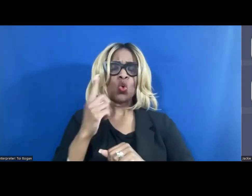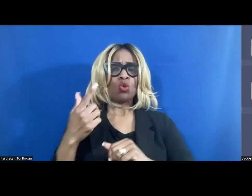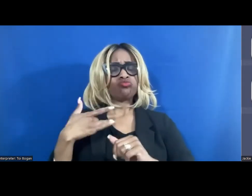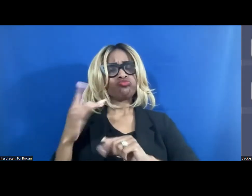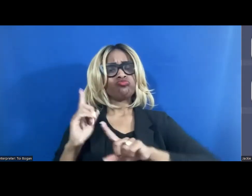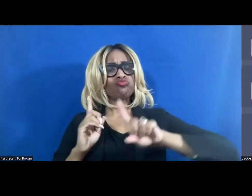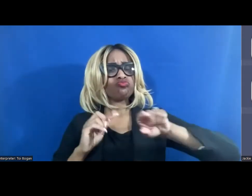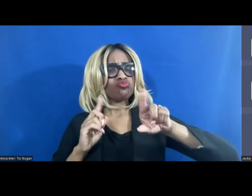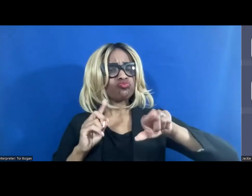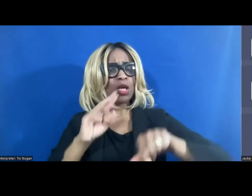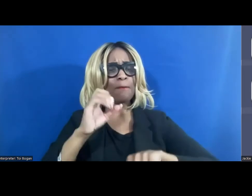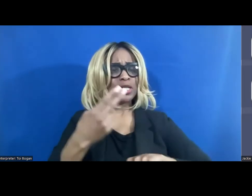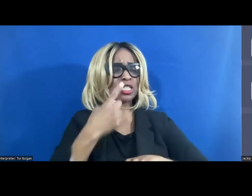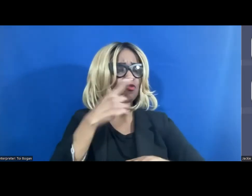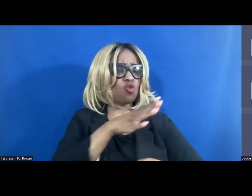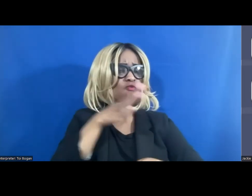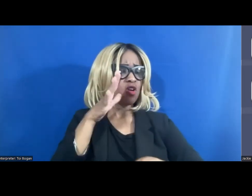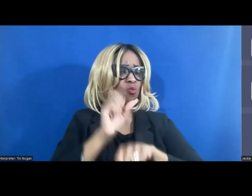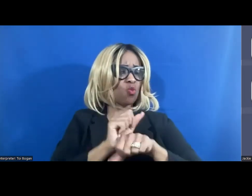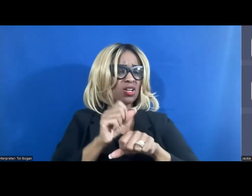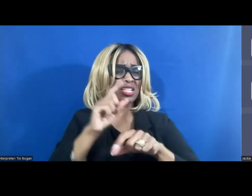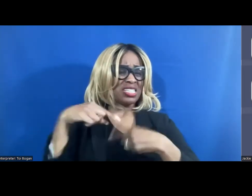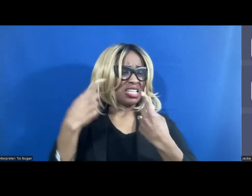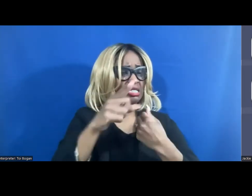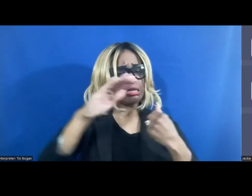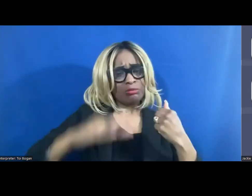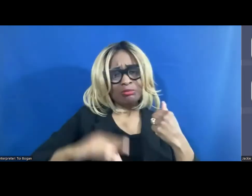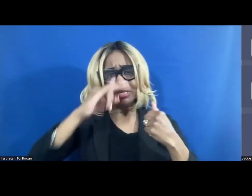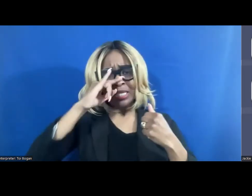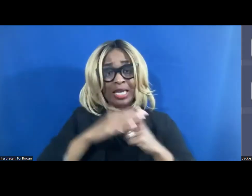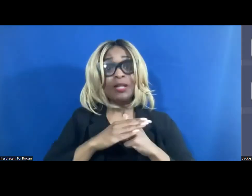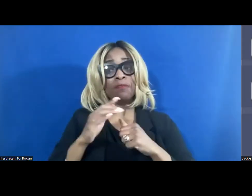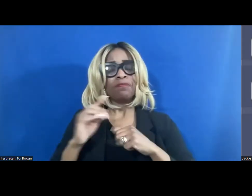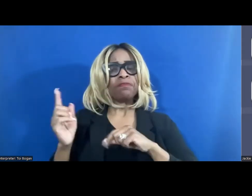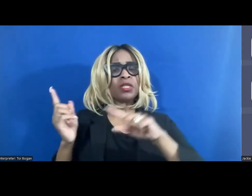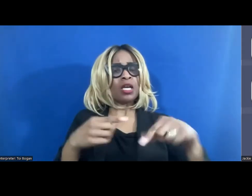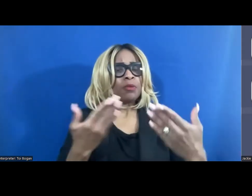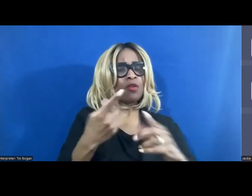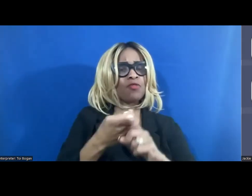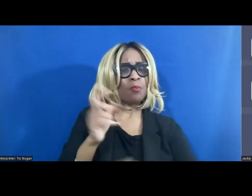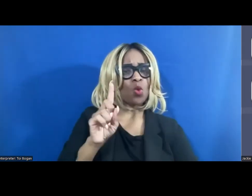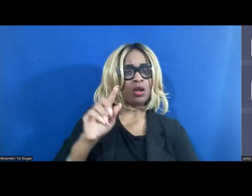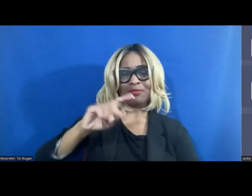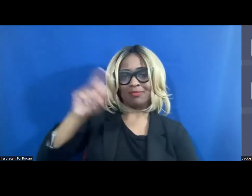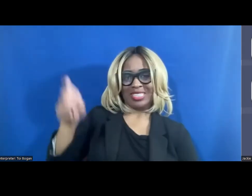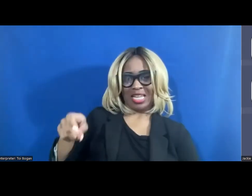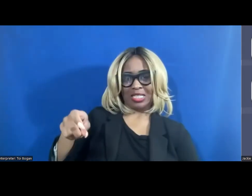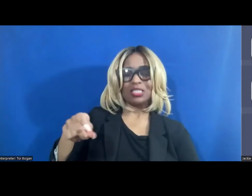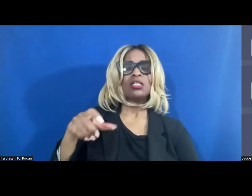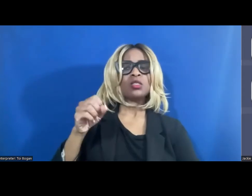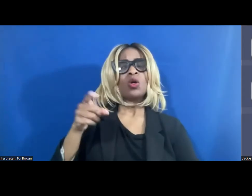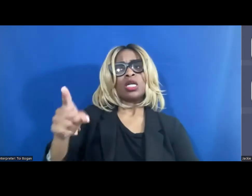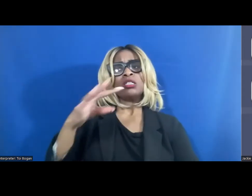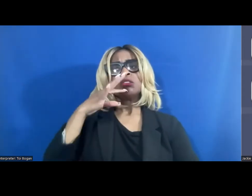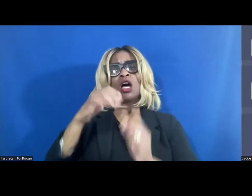for farm work since he was a child, and he comes up from Texas. And he was talking to me.